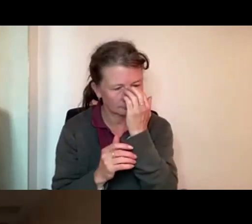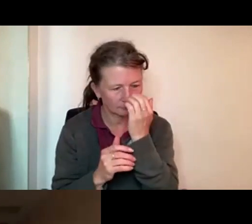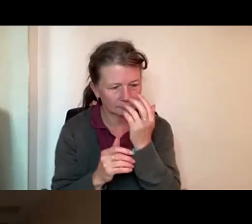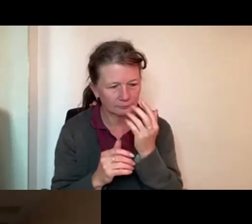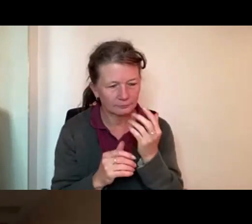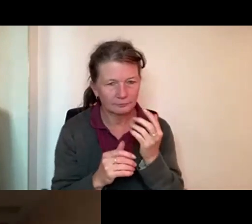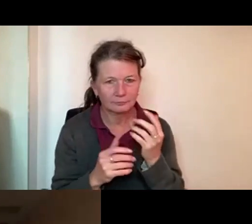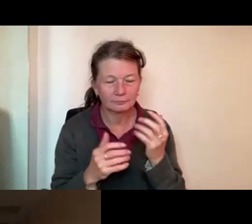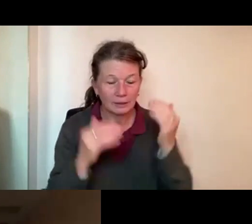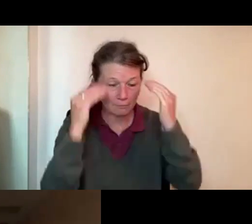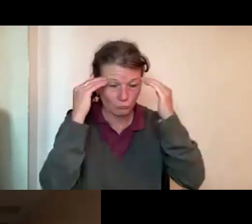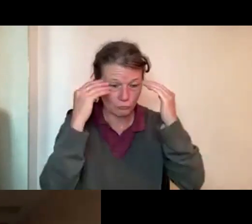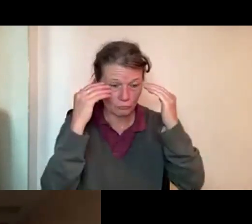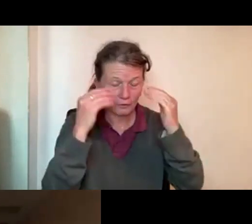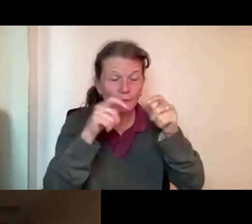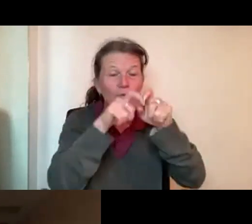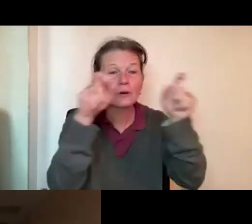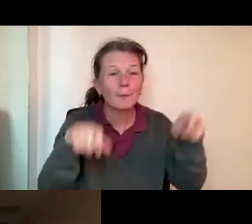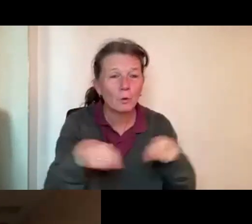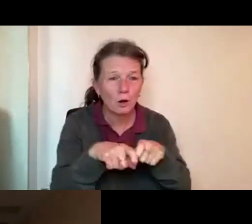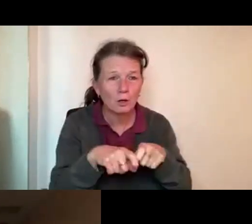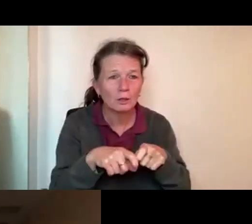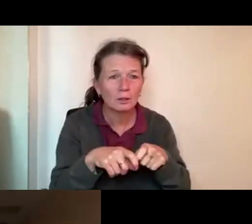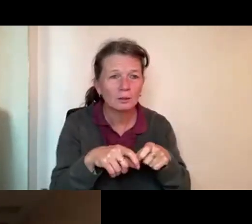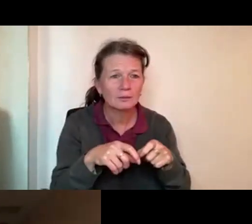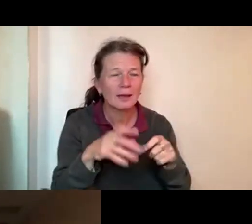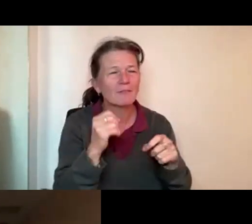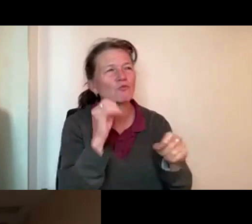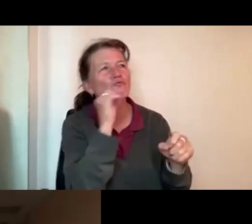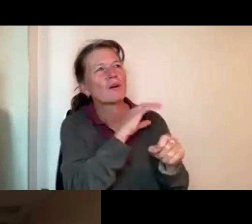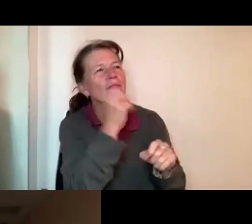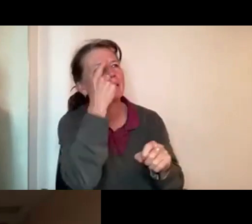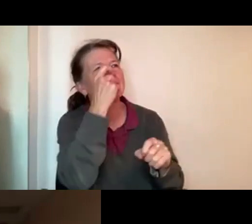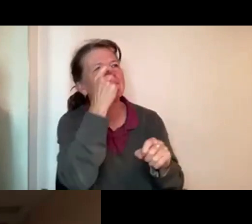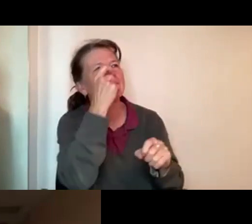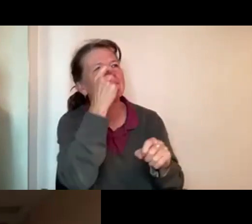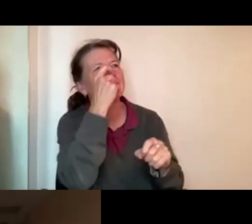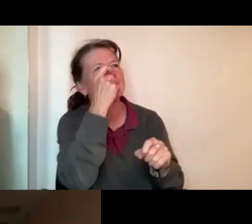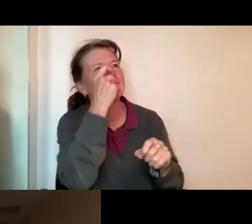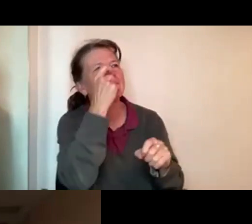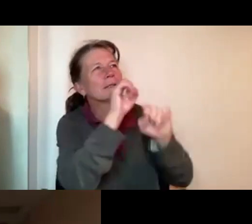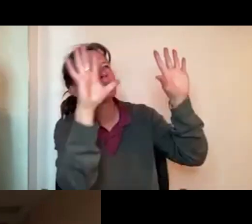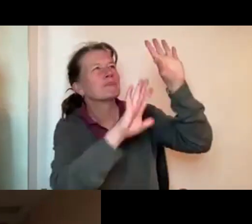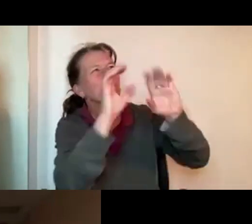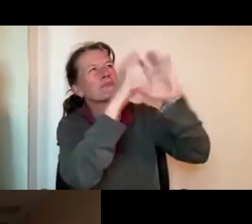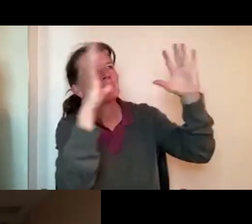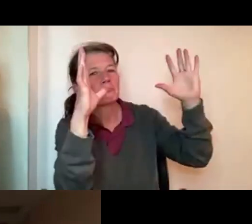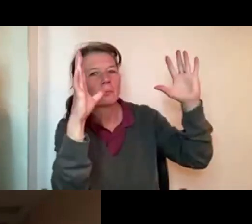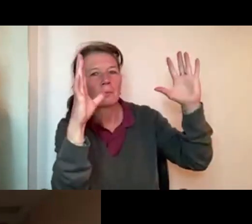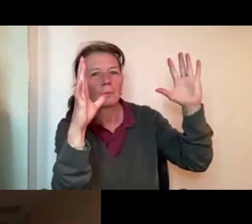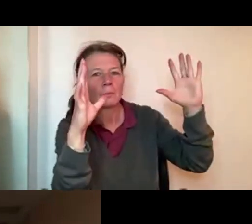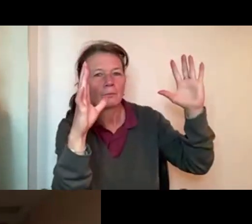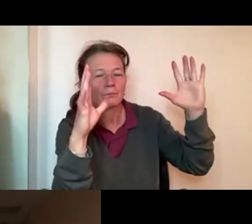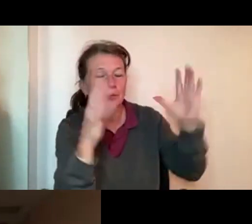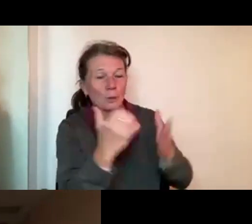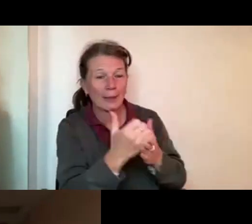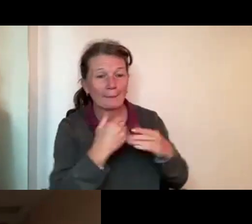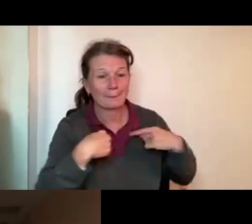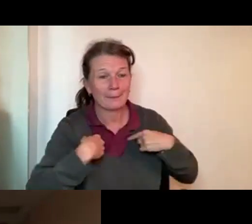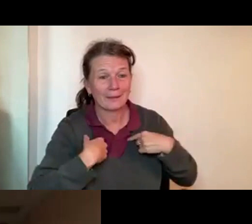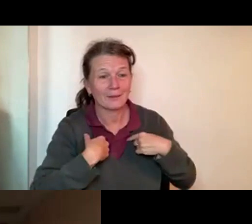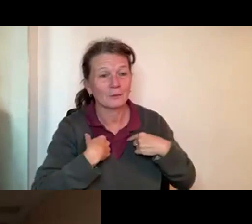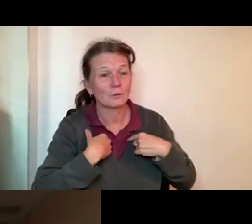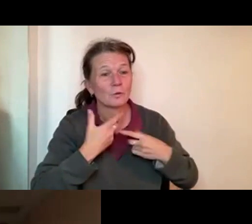frameworks. It's about coming with frameworks, which not only then help me to articulate what